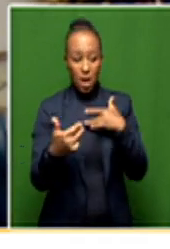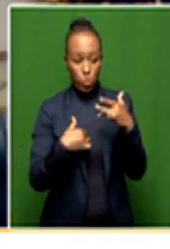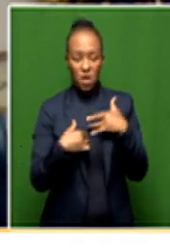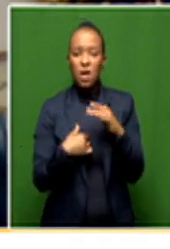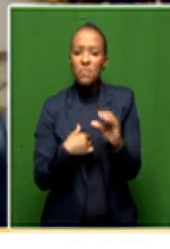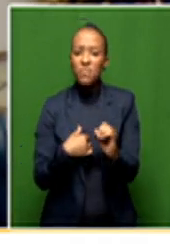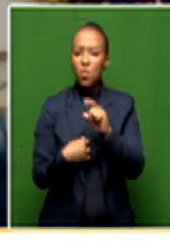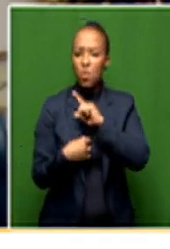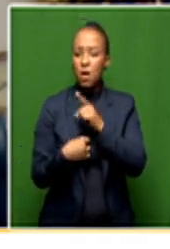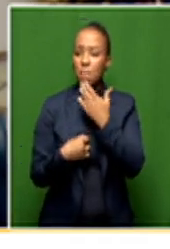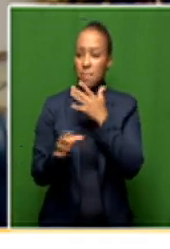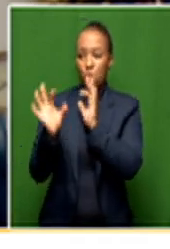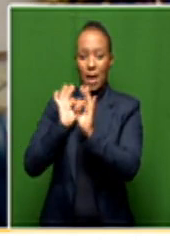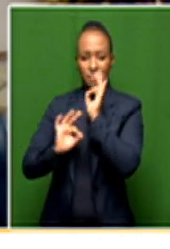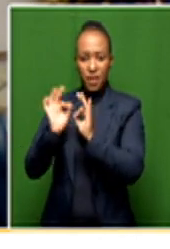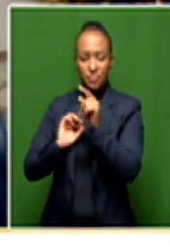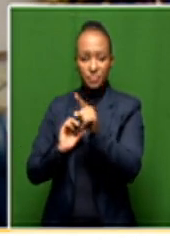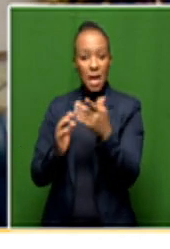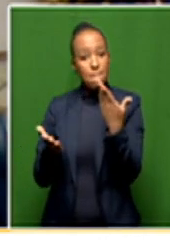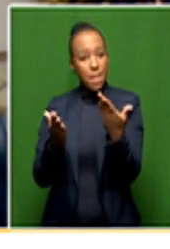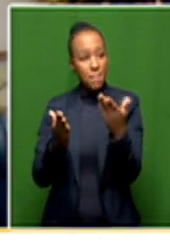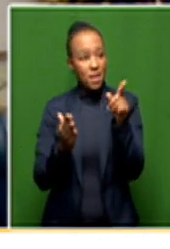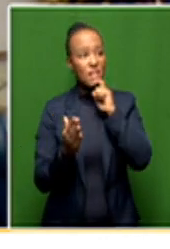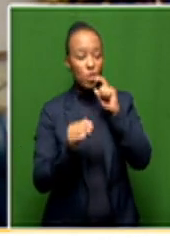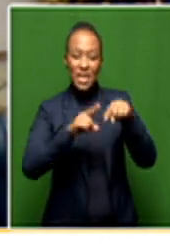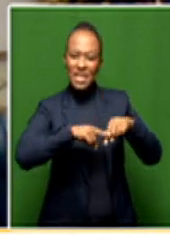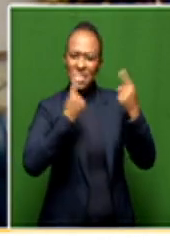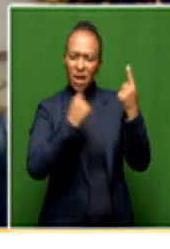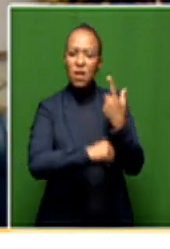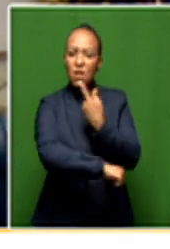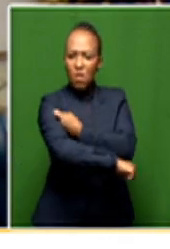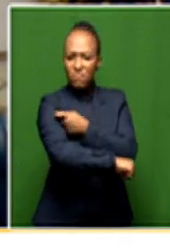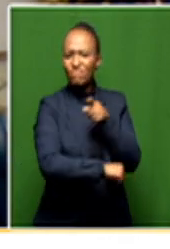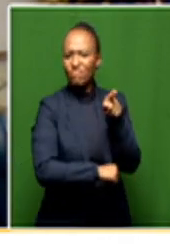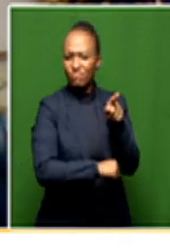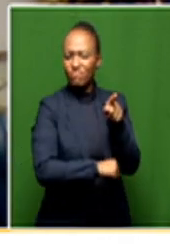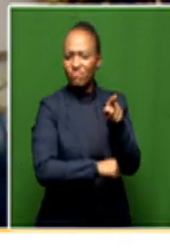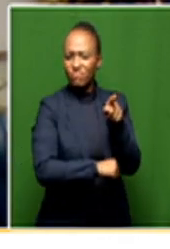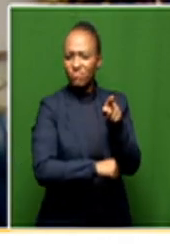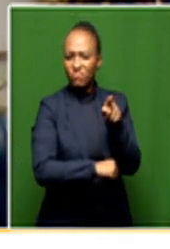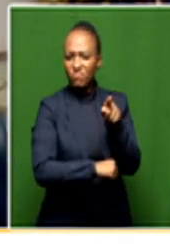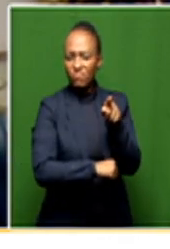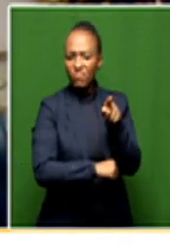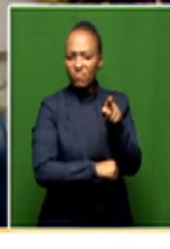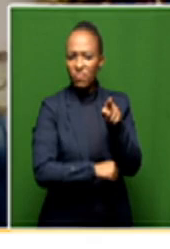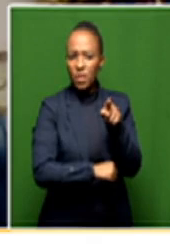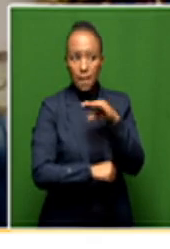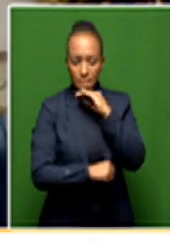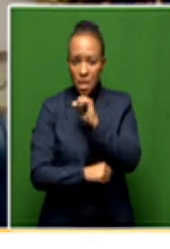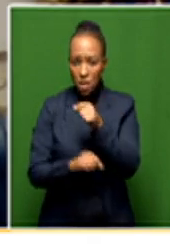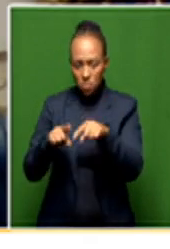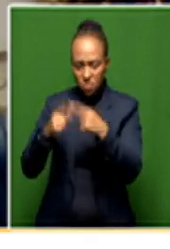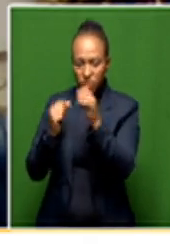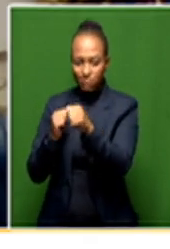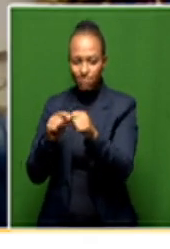concern, and perhaps you can explain this to us. Maybe they're using a different vaccine that needs to be administered. So that is the difference. So